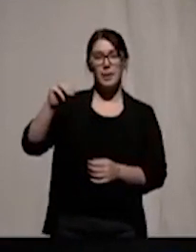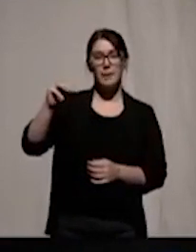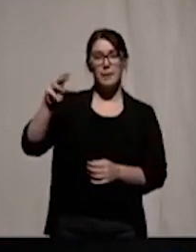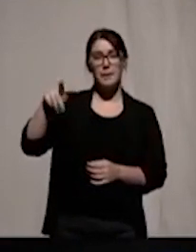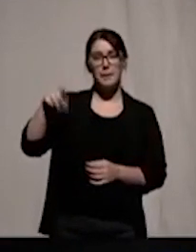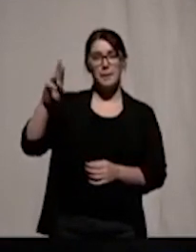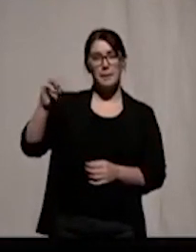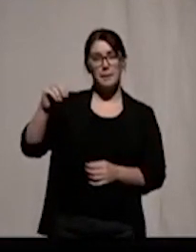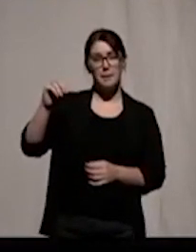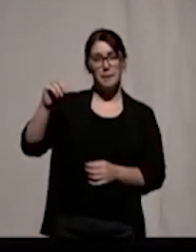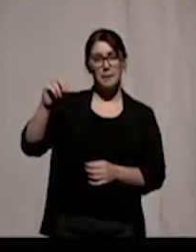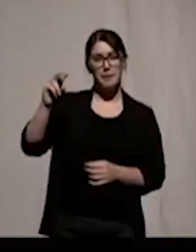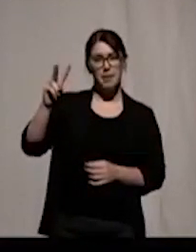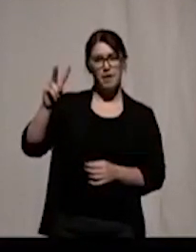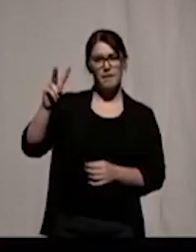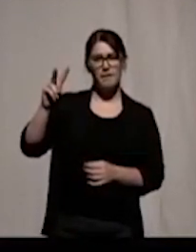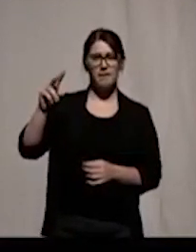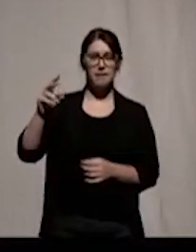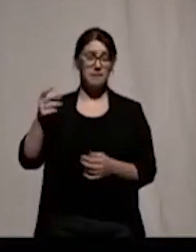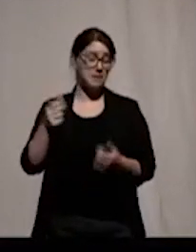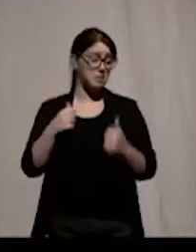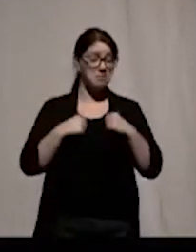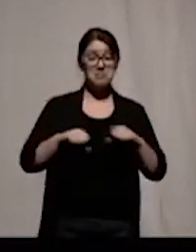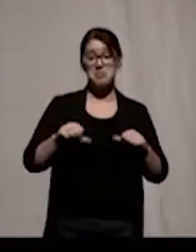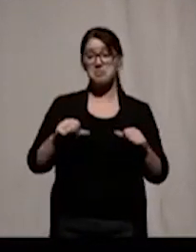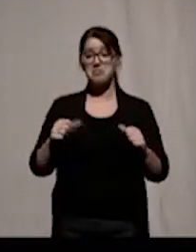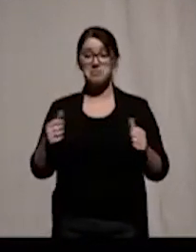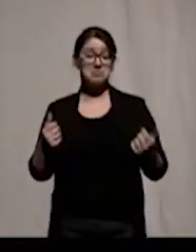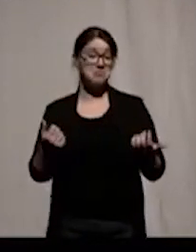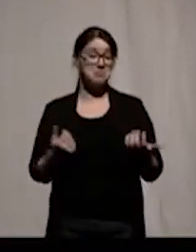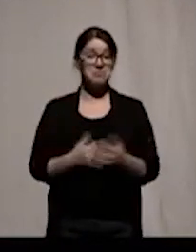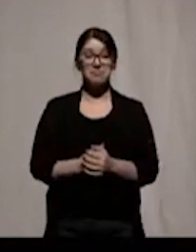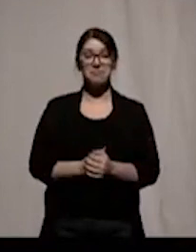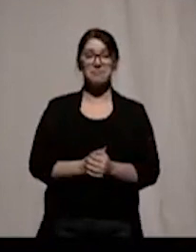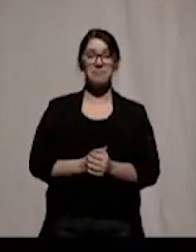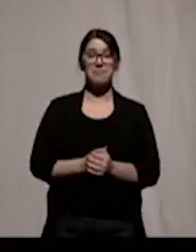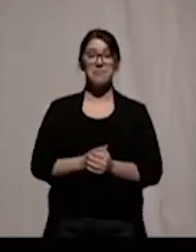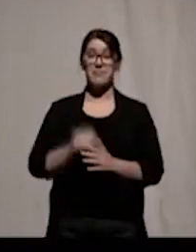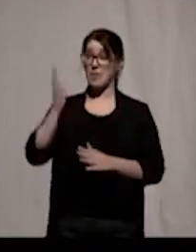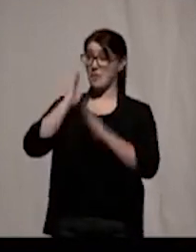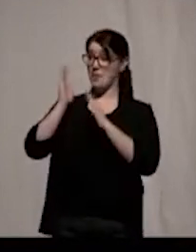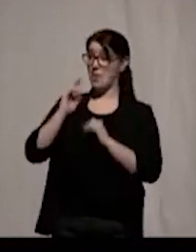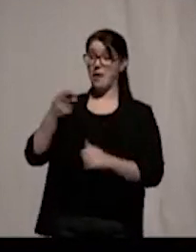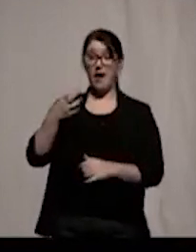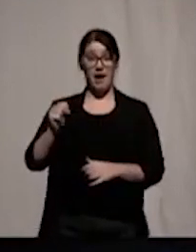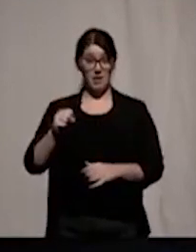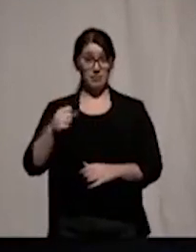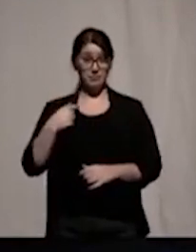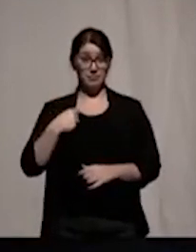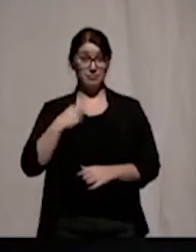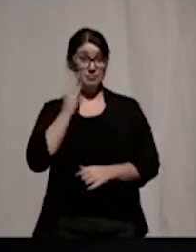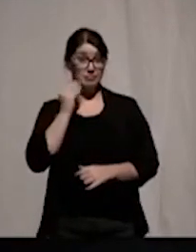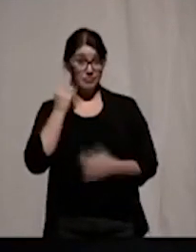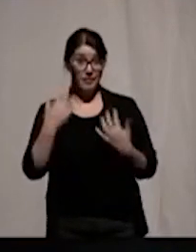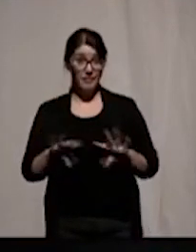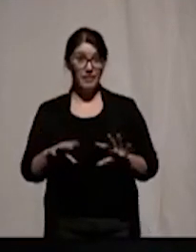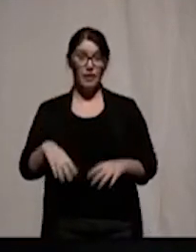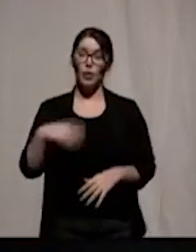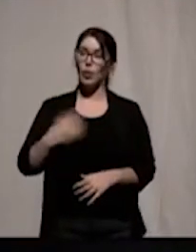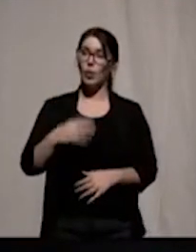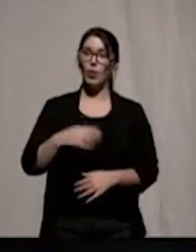for acting. Yeah. I used to be on an improv team in high school. So interesting. I was on one in university. You were in one in university? It was